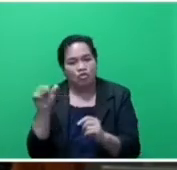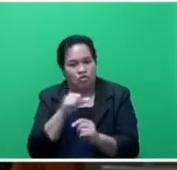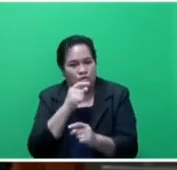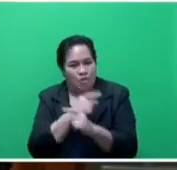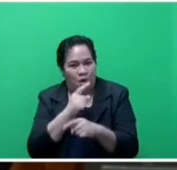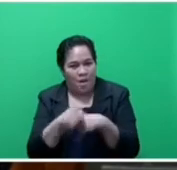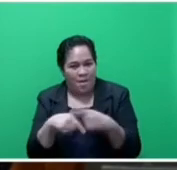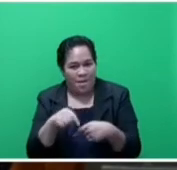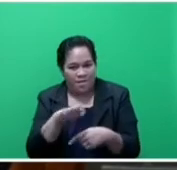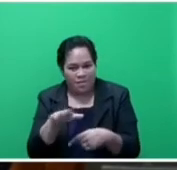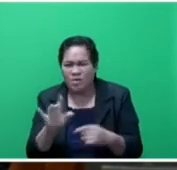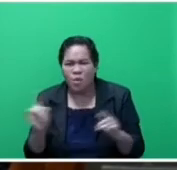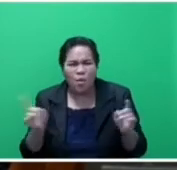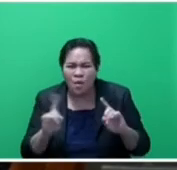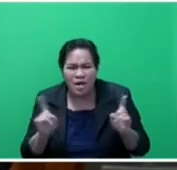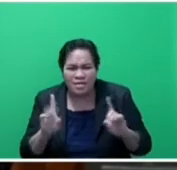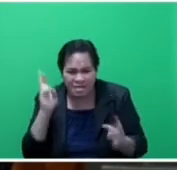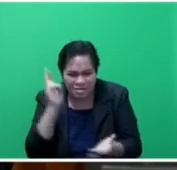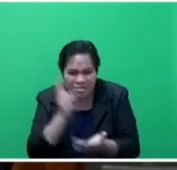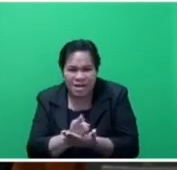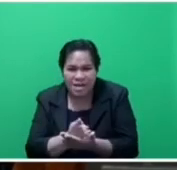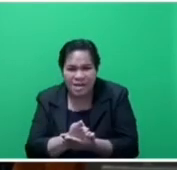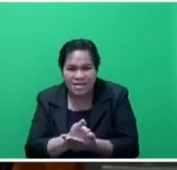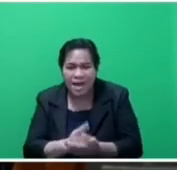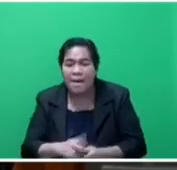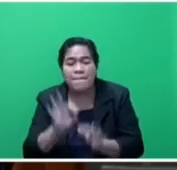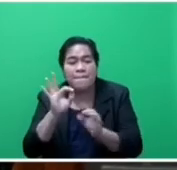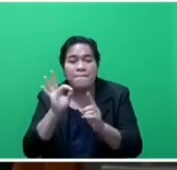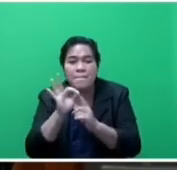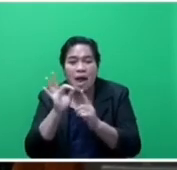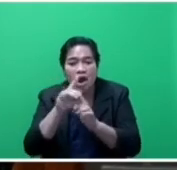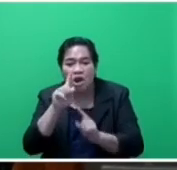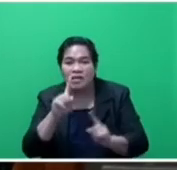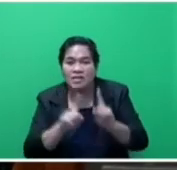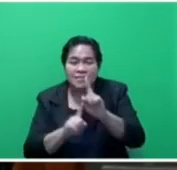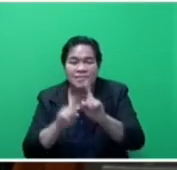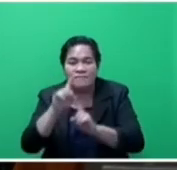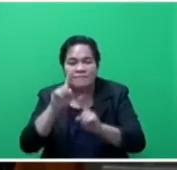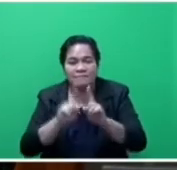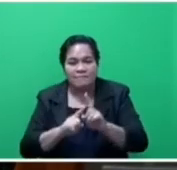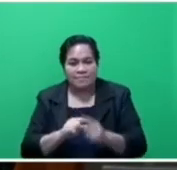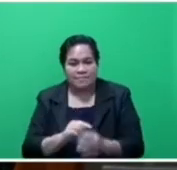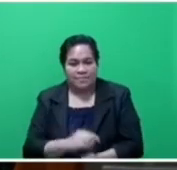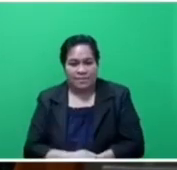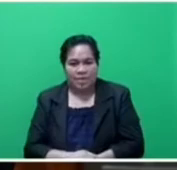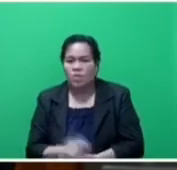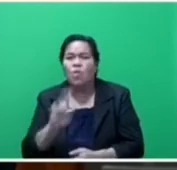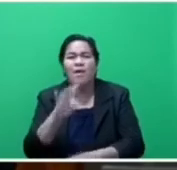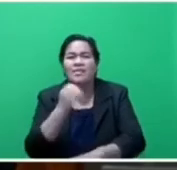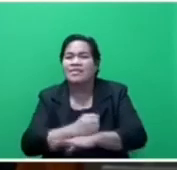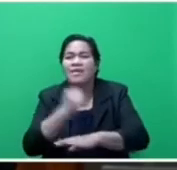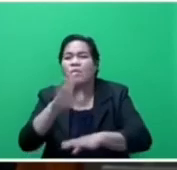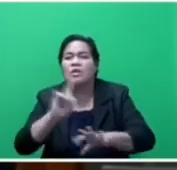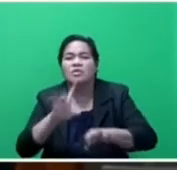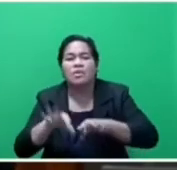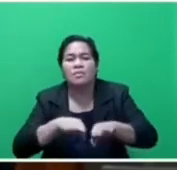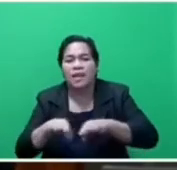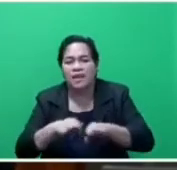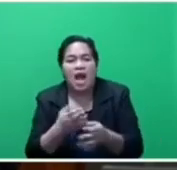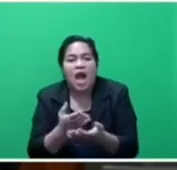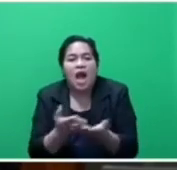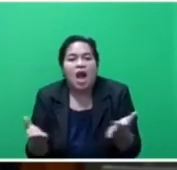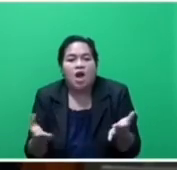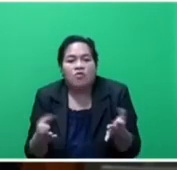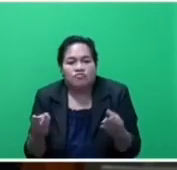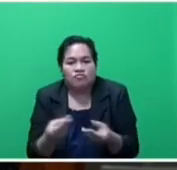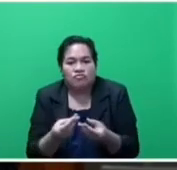of our people right now is how are the government, what is the government's plan in having to address the challenges brought